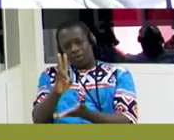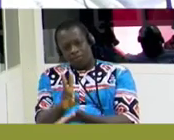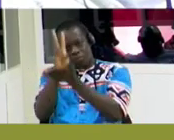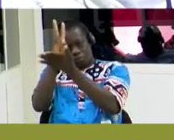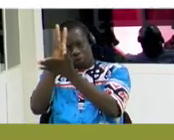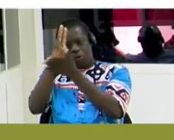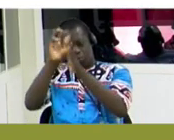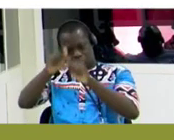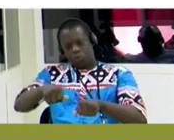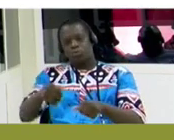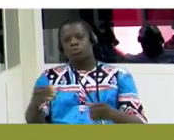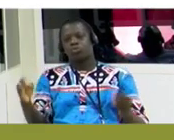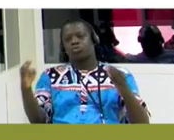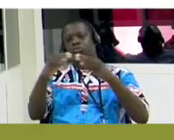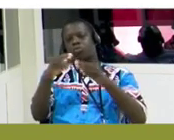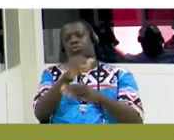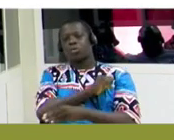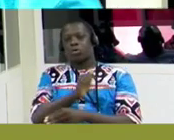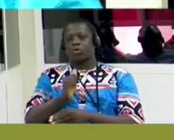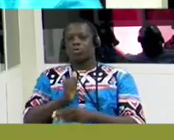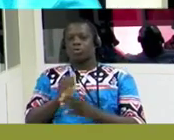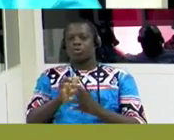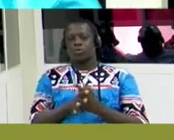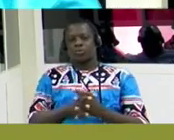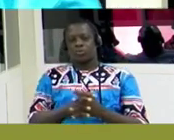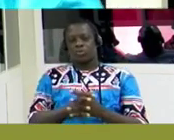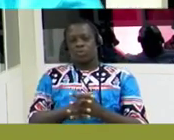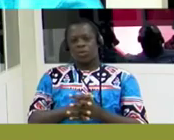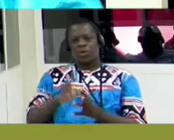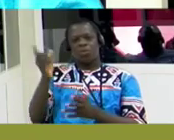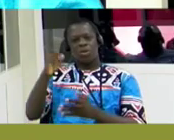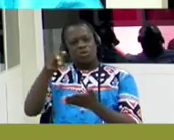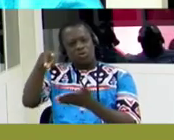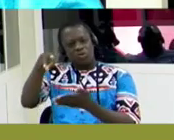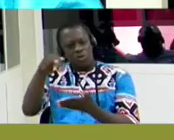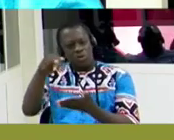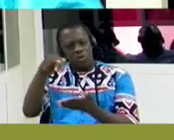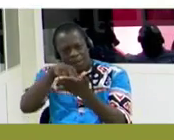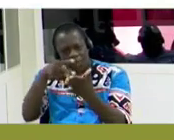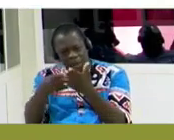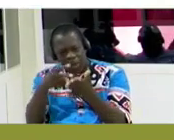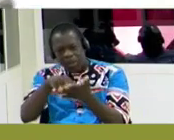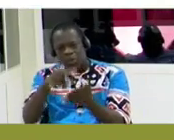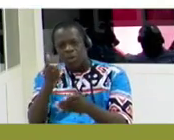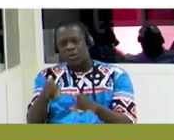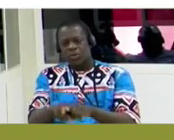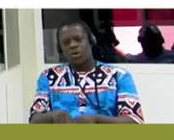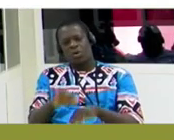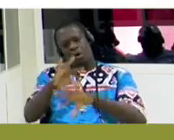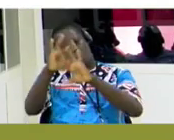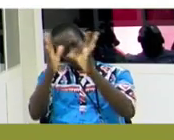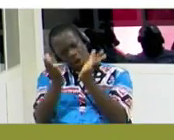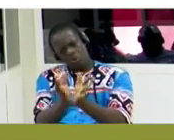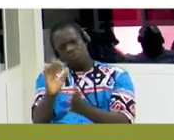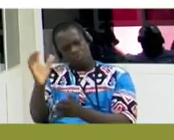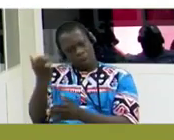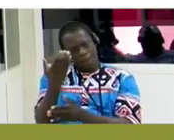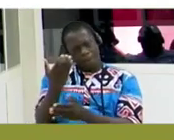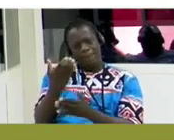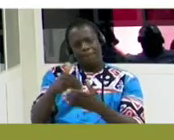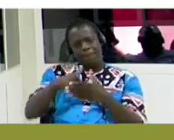That's how it goes. And what do you mean by fall in? Fall in, that's to come out. To come